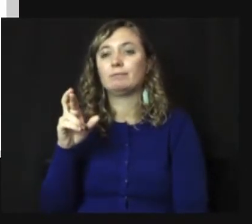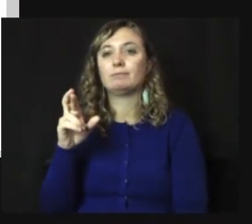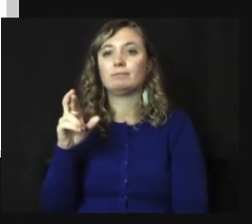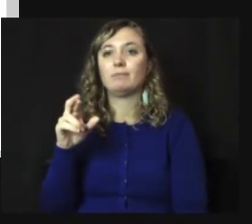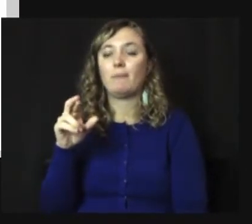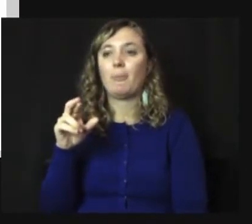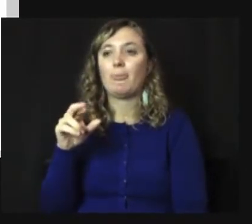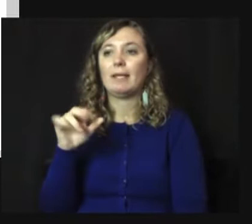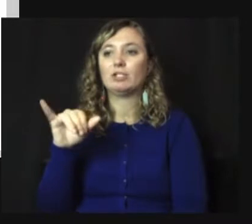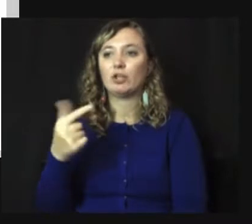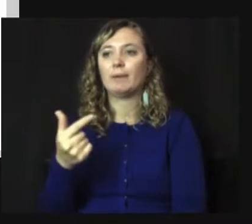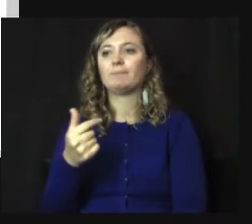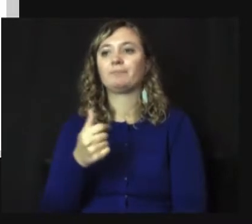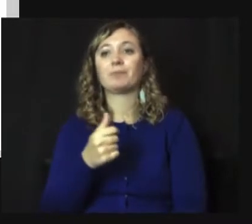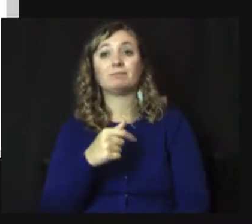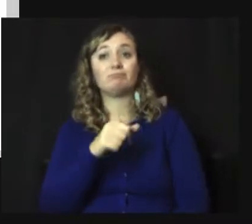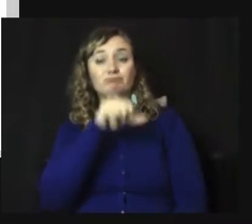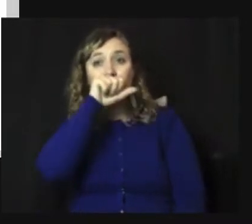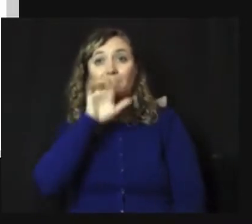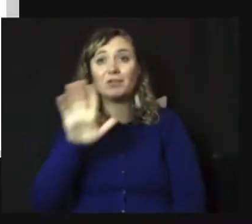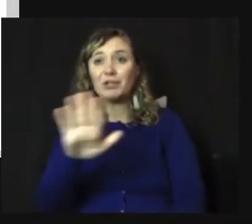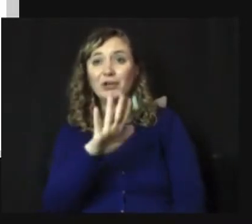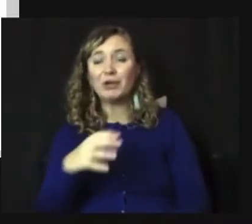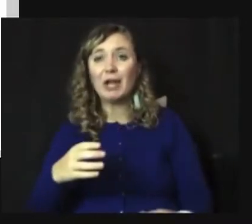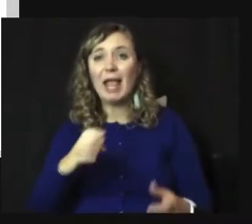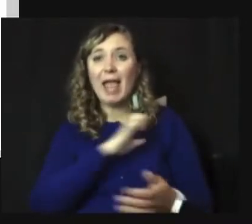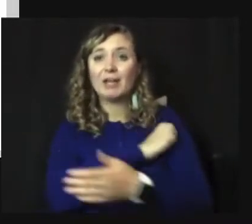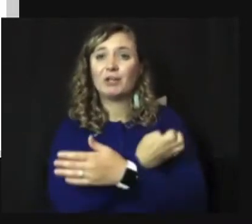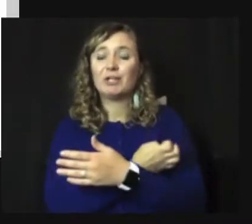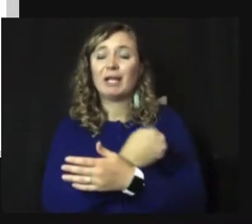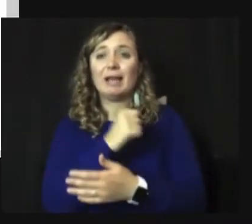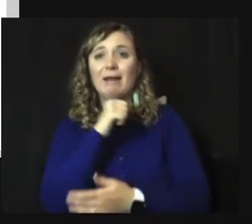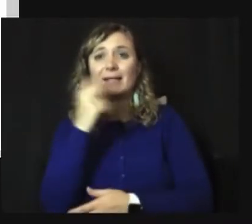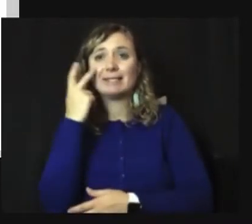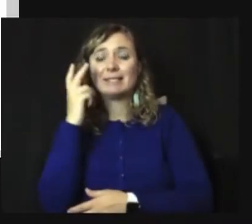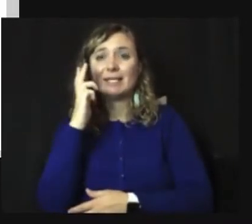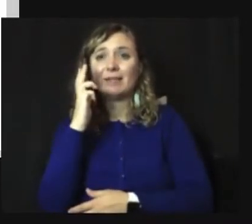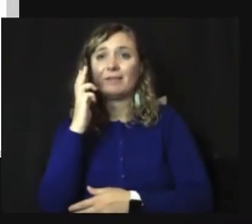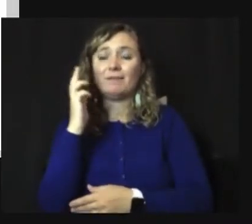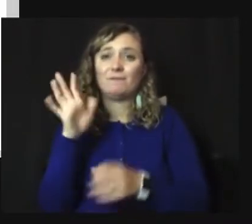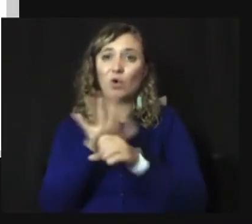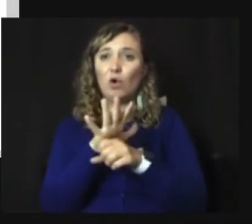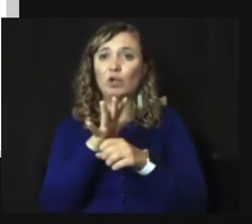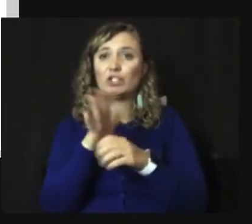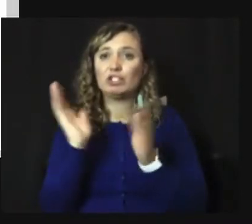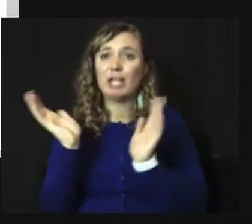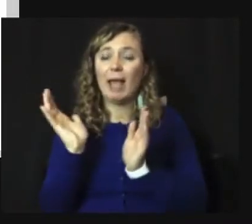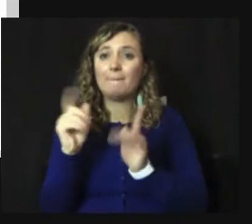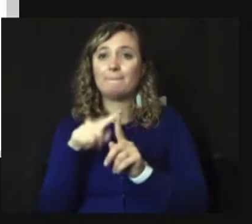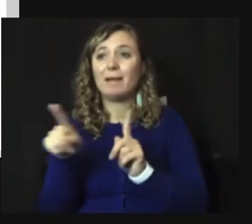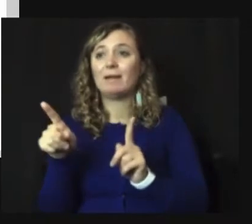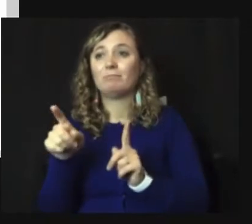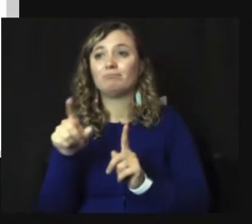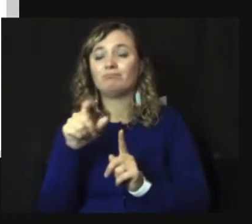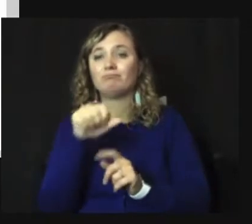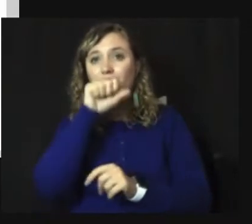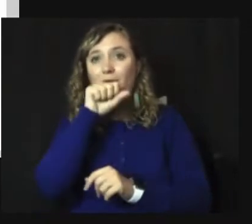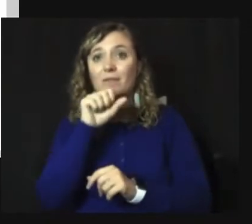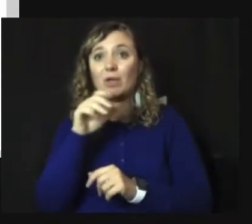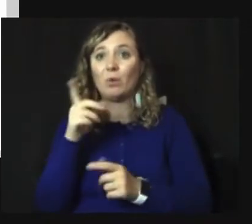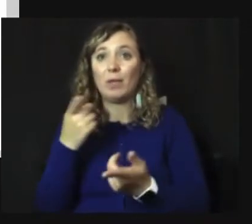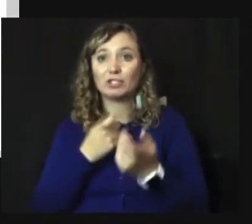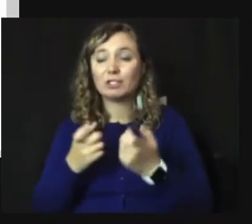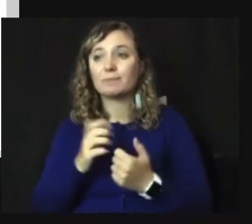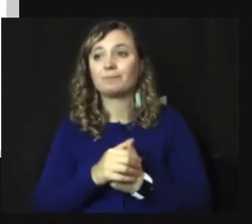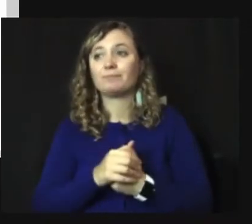the questions, even though I can't kind of see all of the chat and everything. I love to interact with people and hear more about their life experiences.